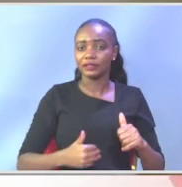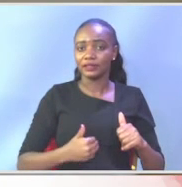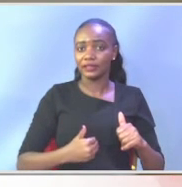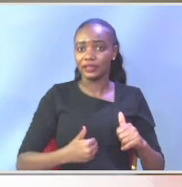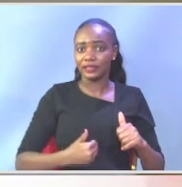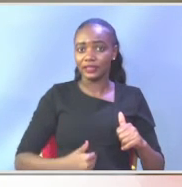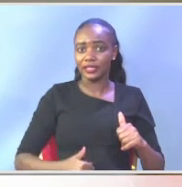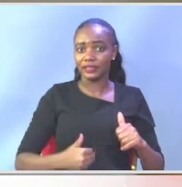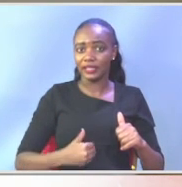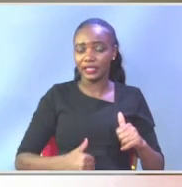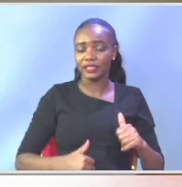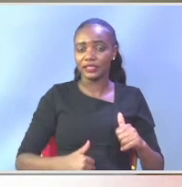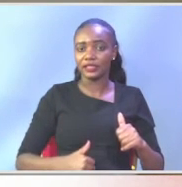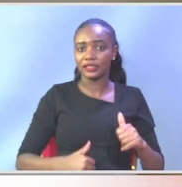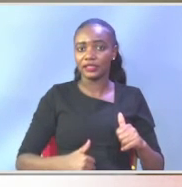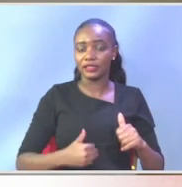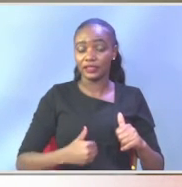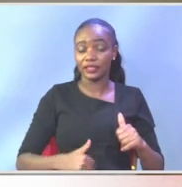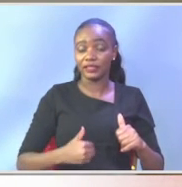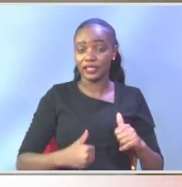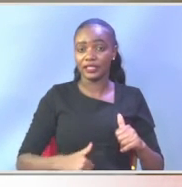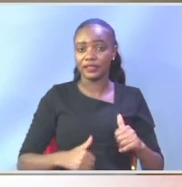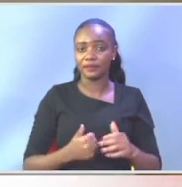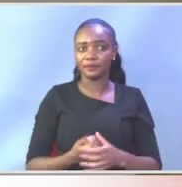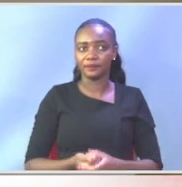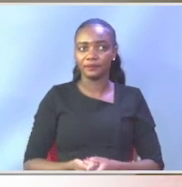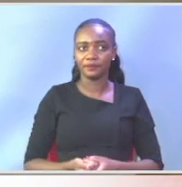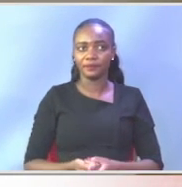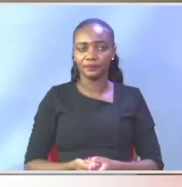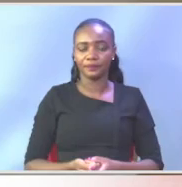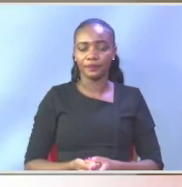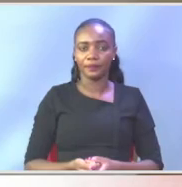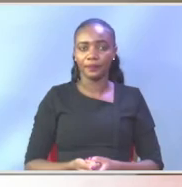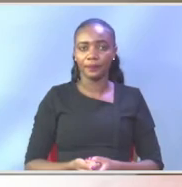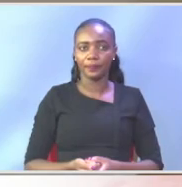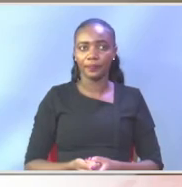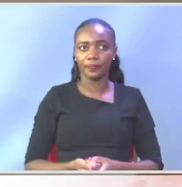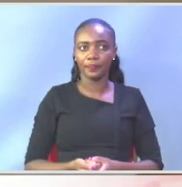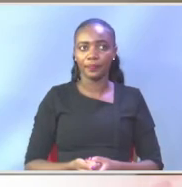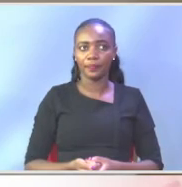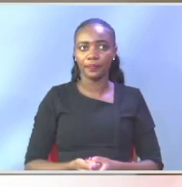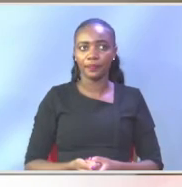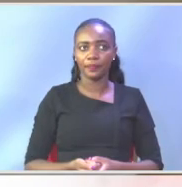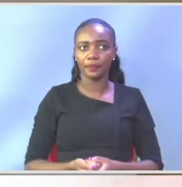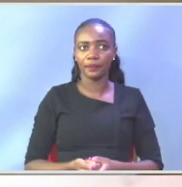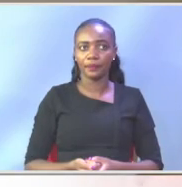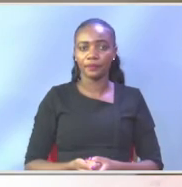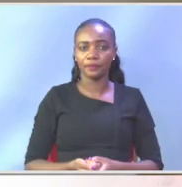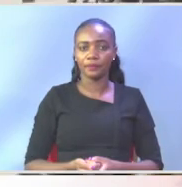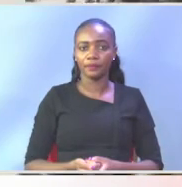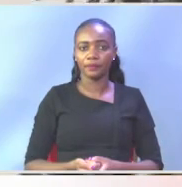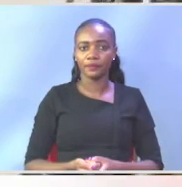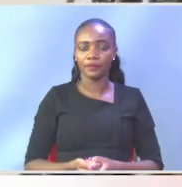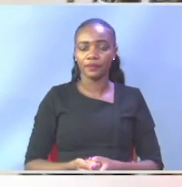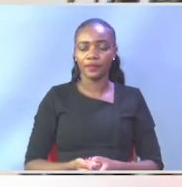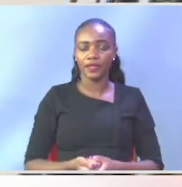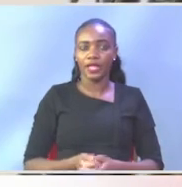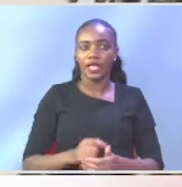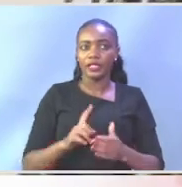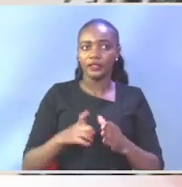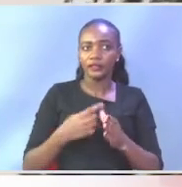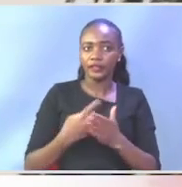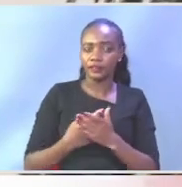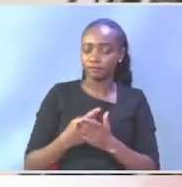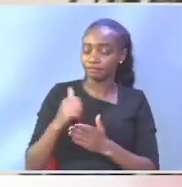degree of the venous leakage and arterial insufficiency for such patients is the penile prosthesis. Tatizo